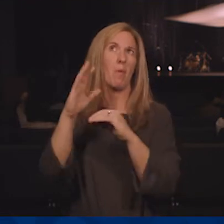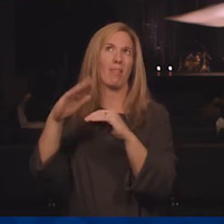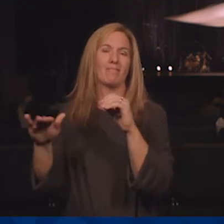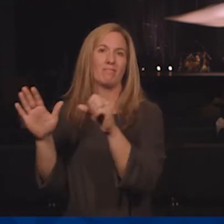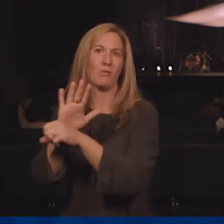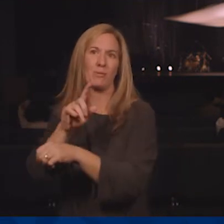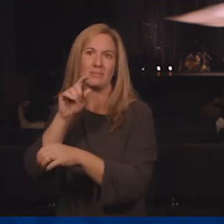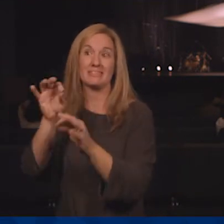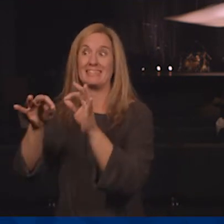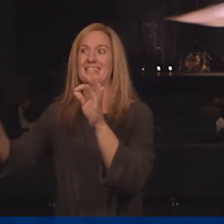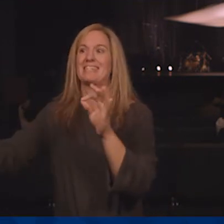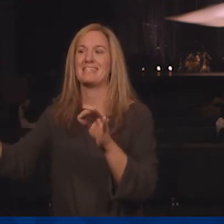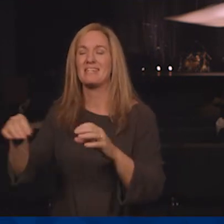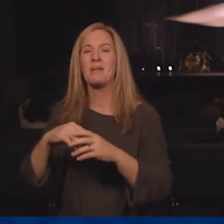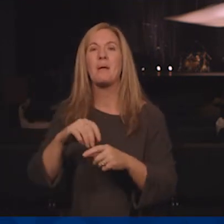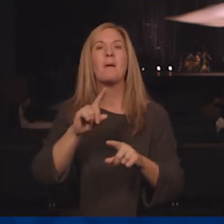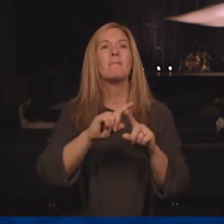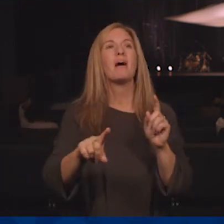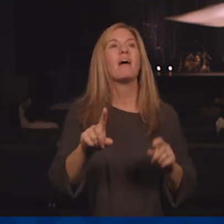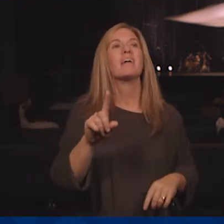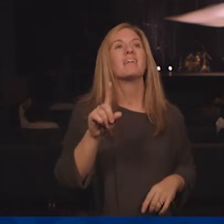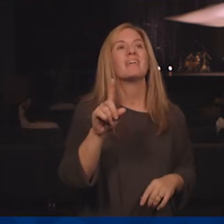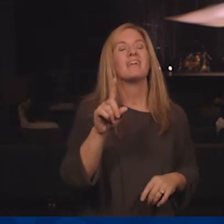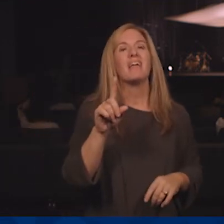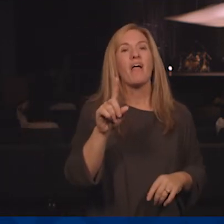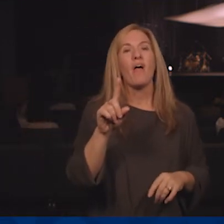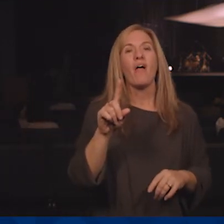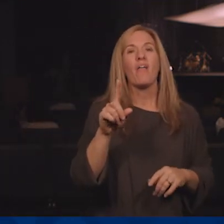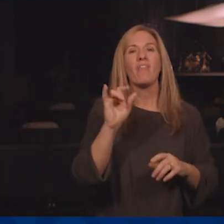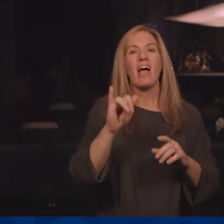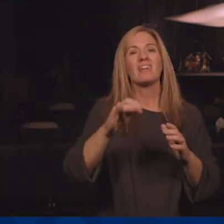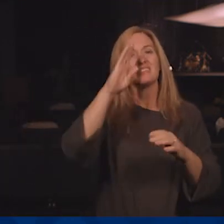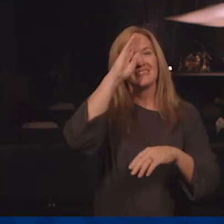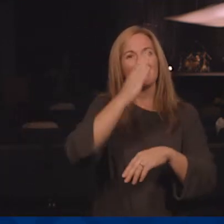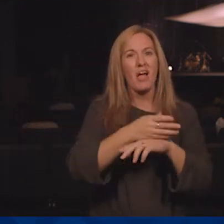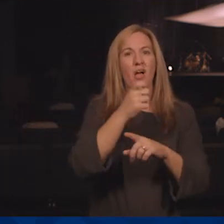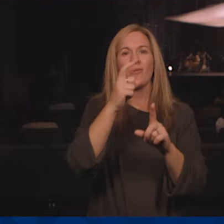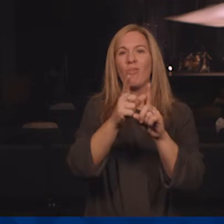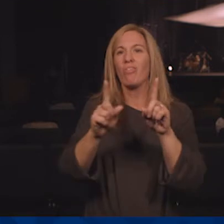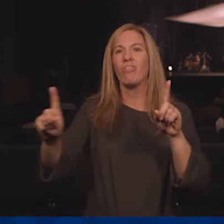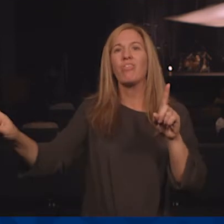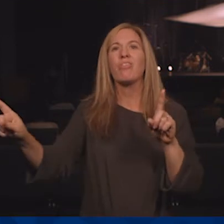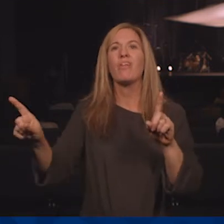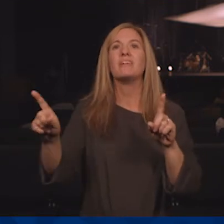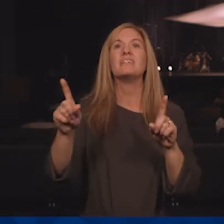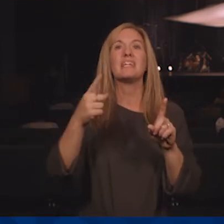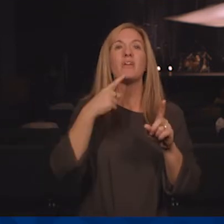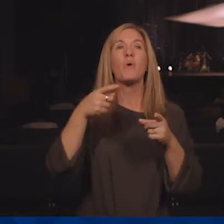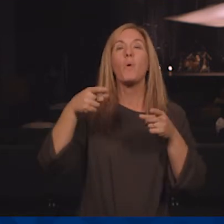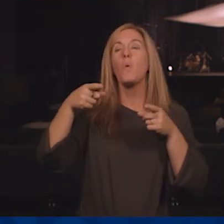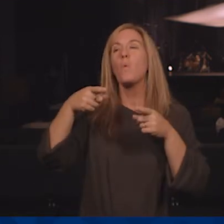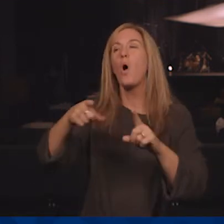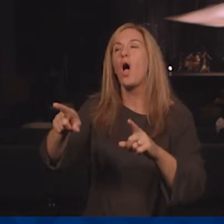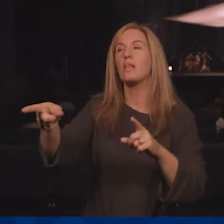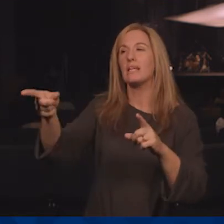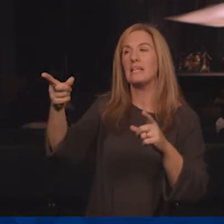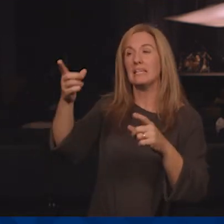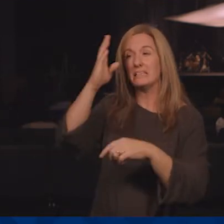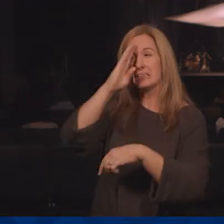out of Luke, the story of the prodigal son, but while he was still a long way off. I love that